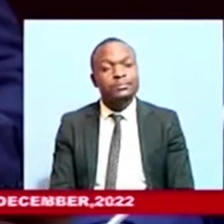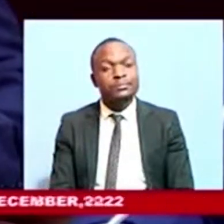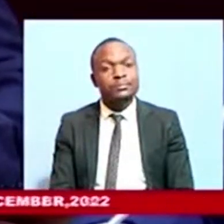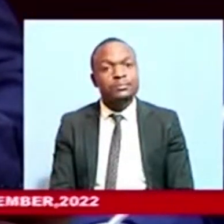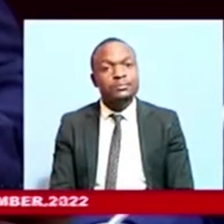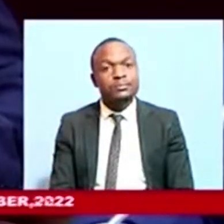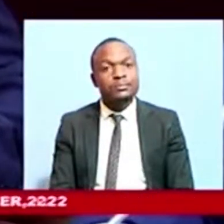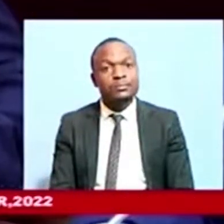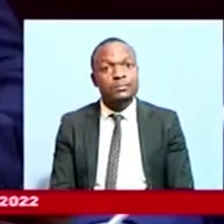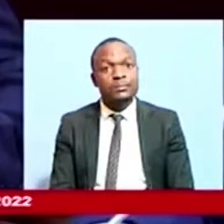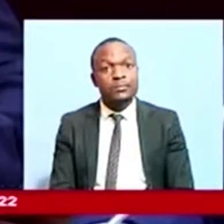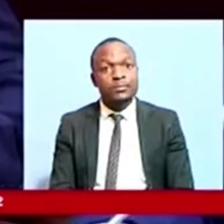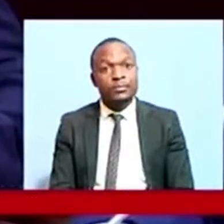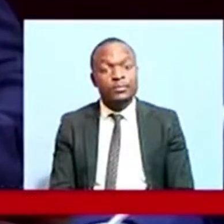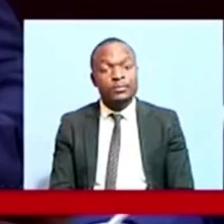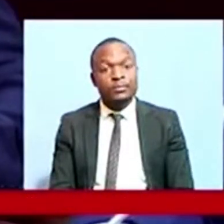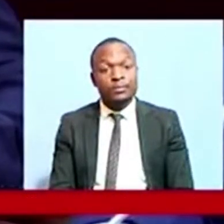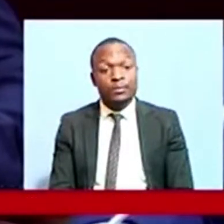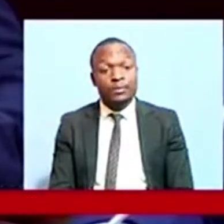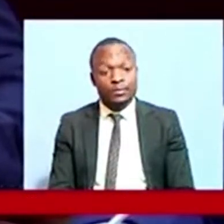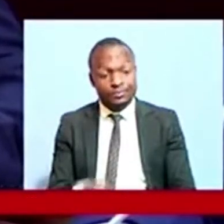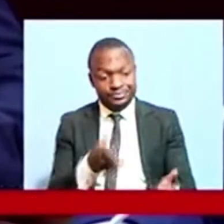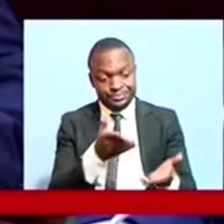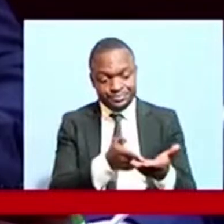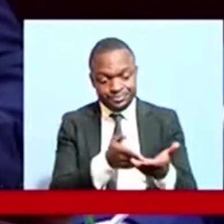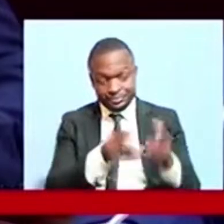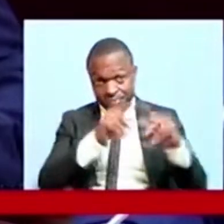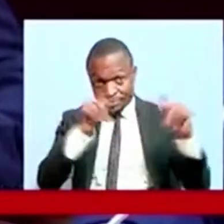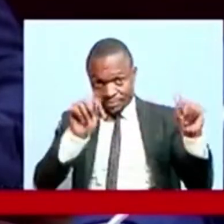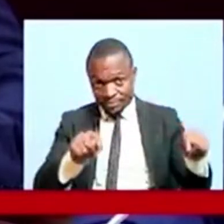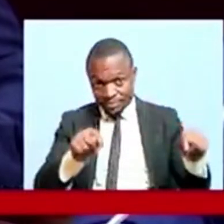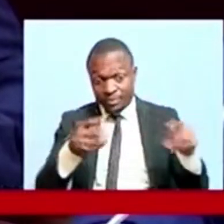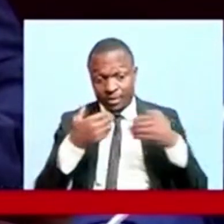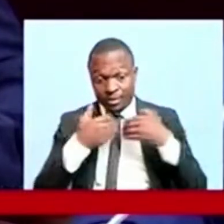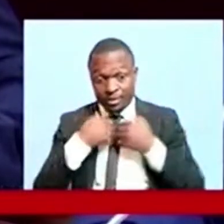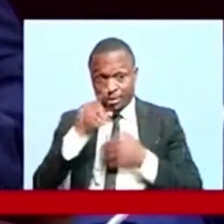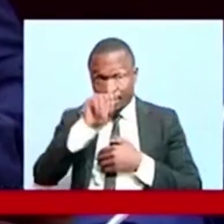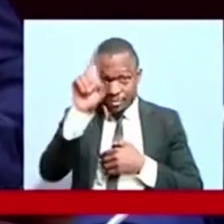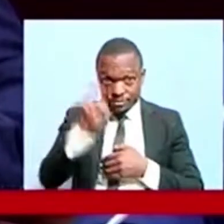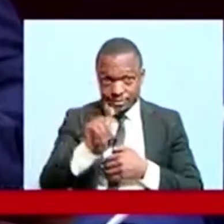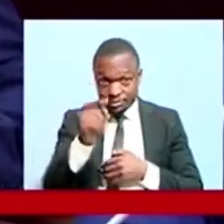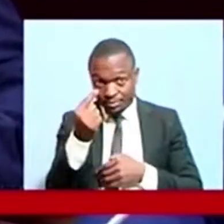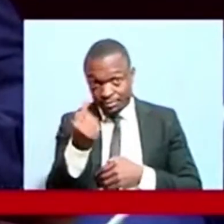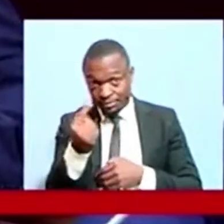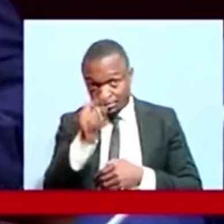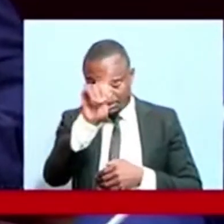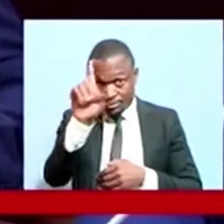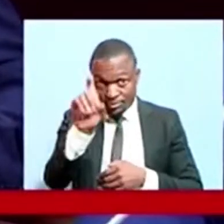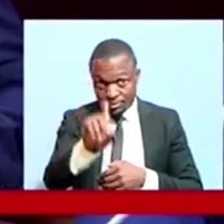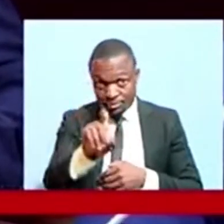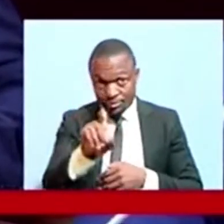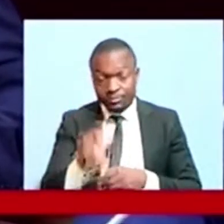So from the summary of this table, I have the following questions. One,